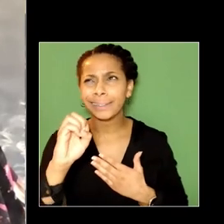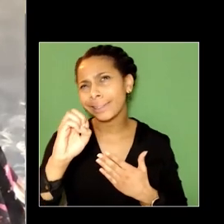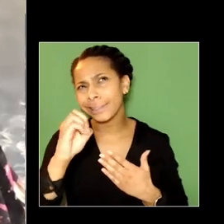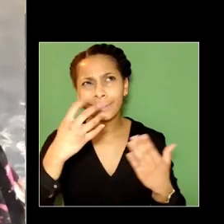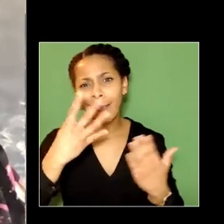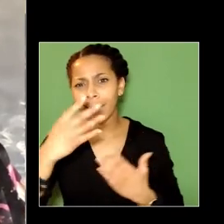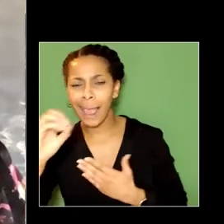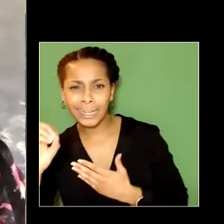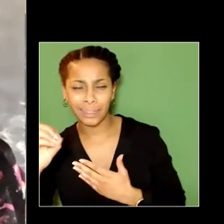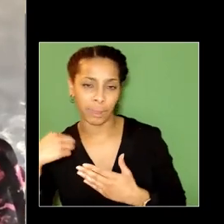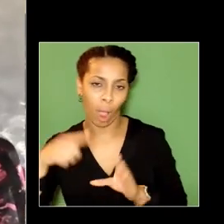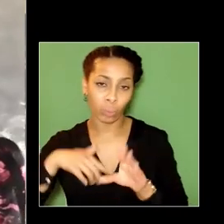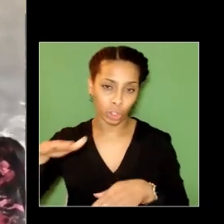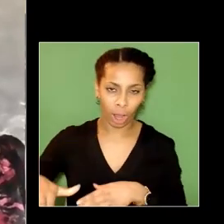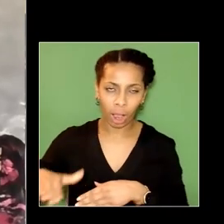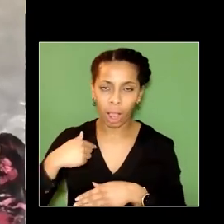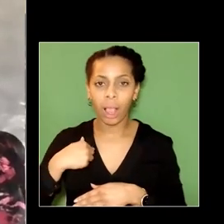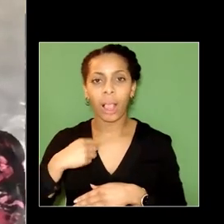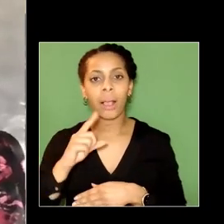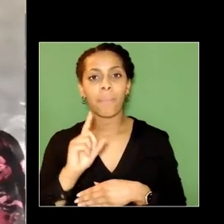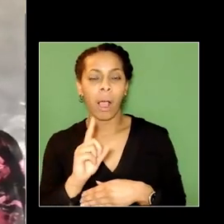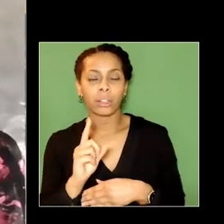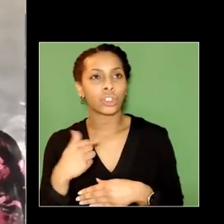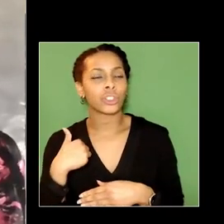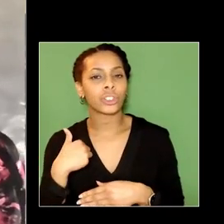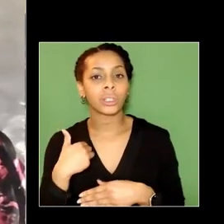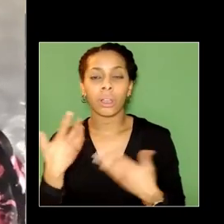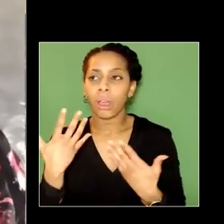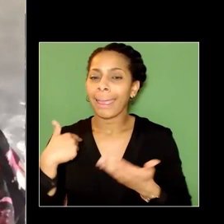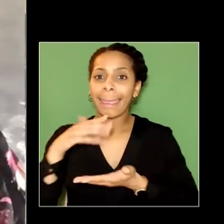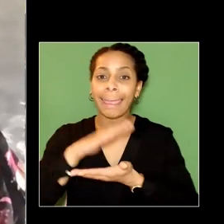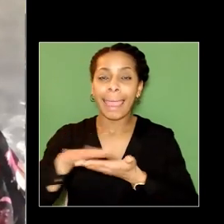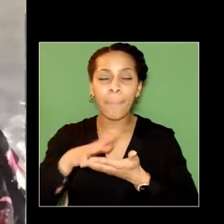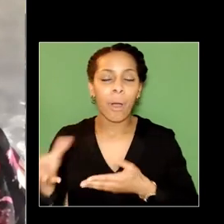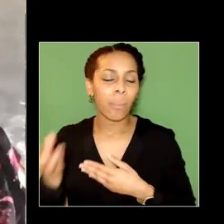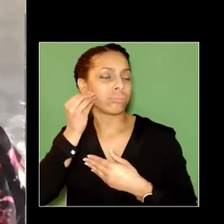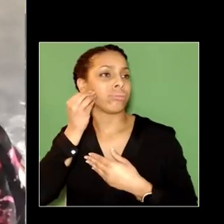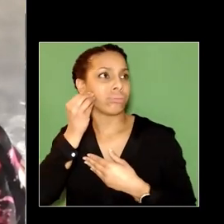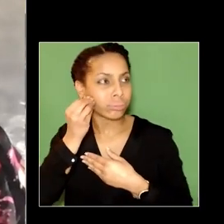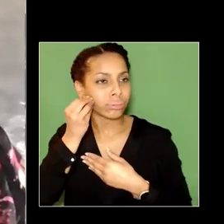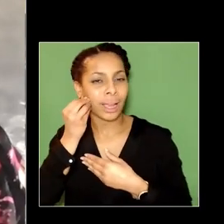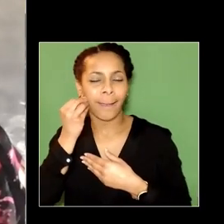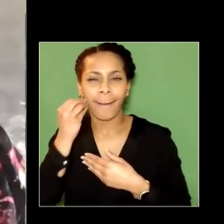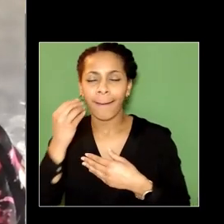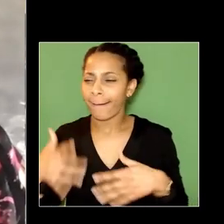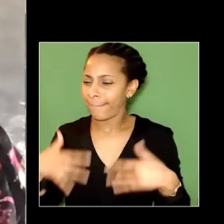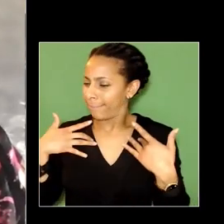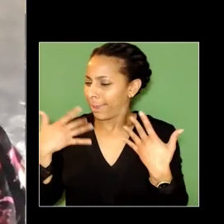very young, but just hearing hip hop all the time and gaining this incredible,